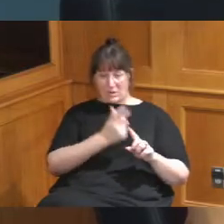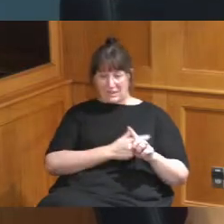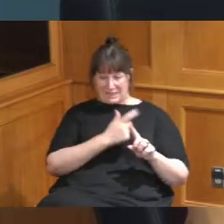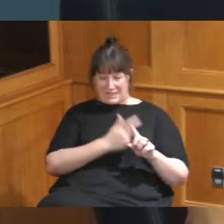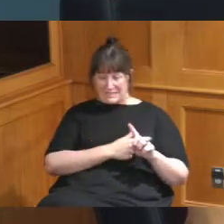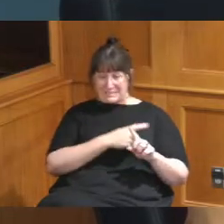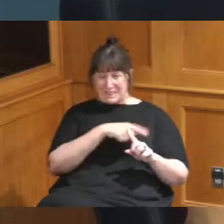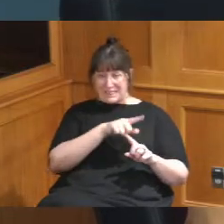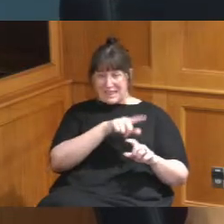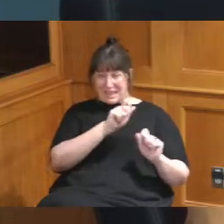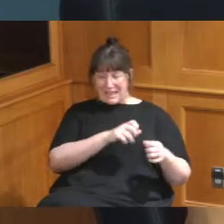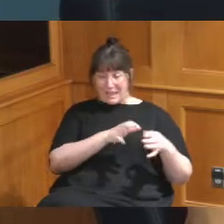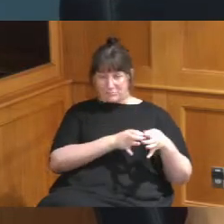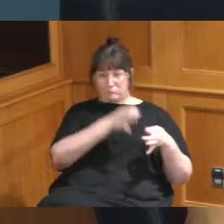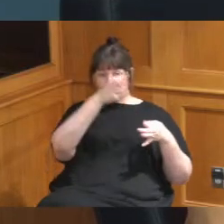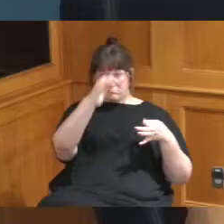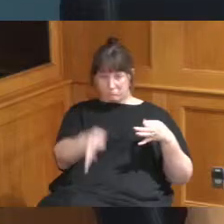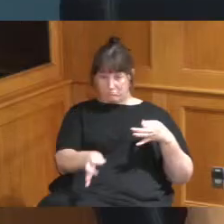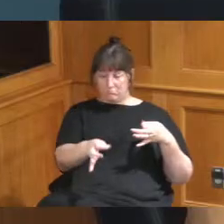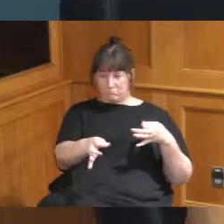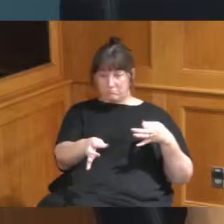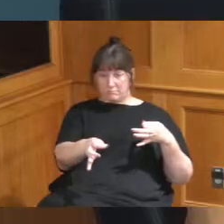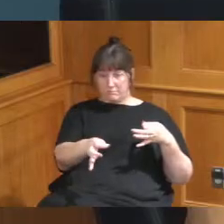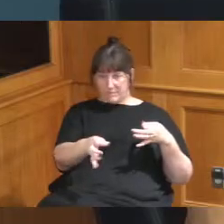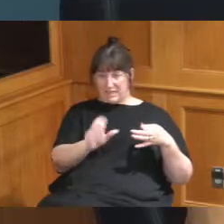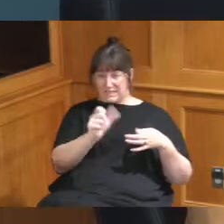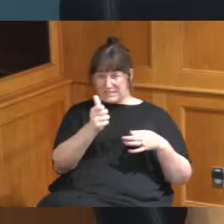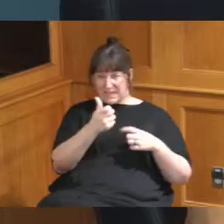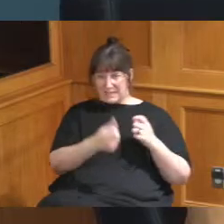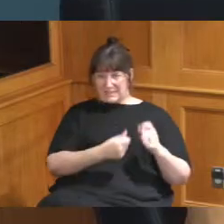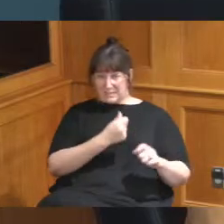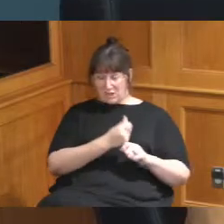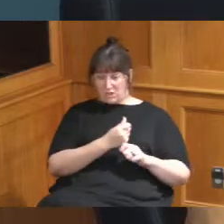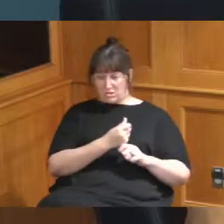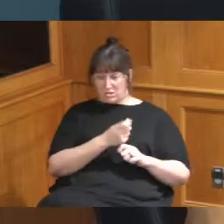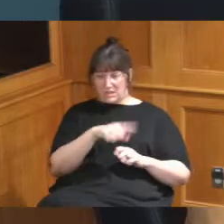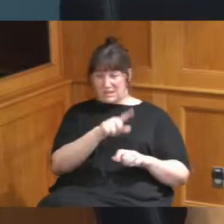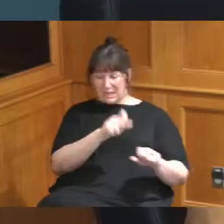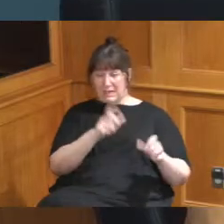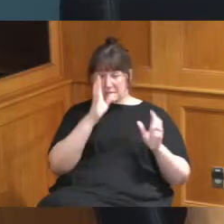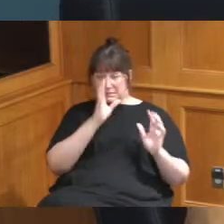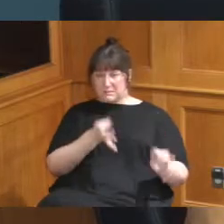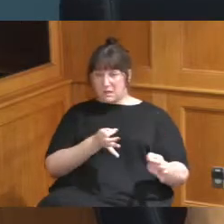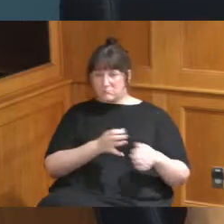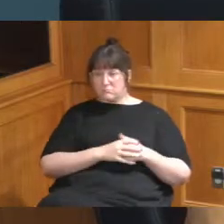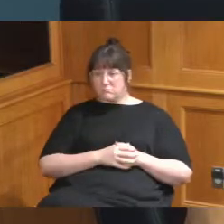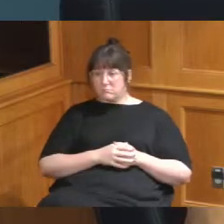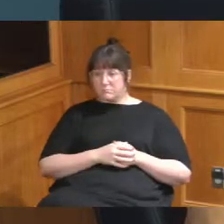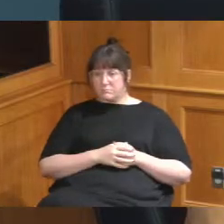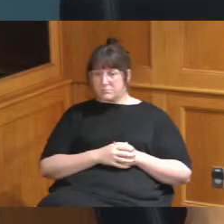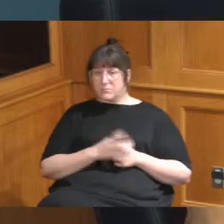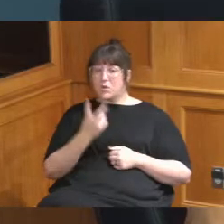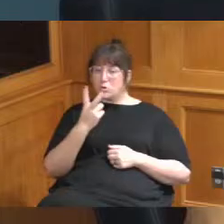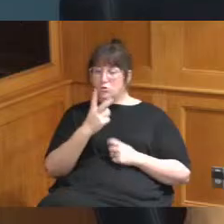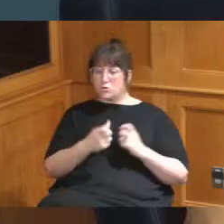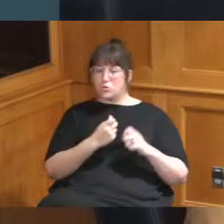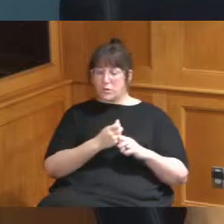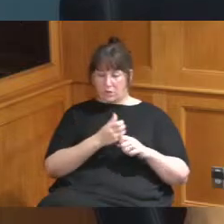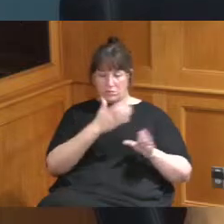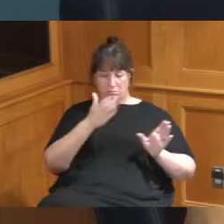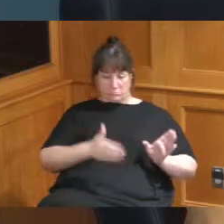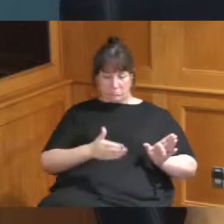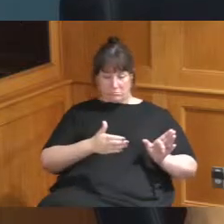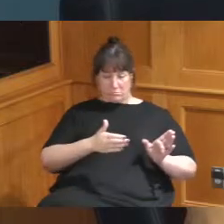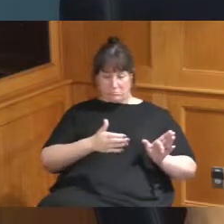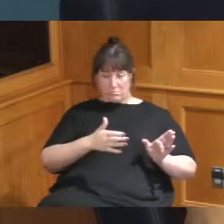lease for 10 more years. They could do that. It could be 2 years at a time, but it's